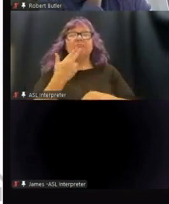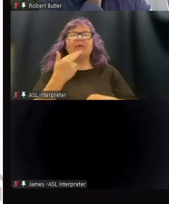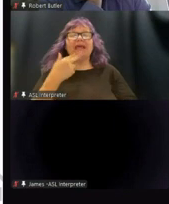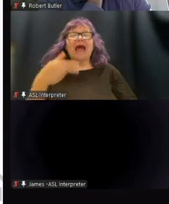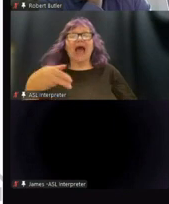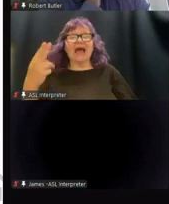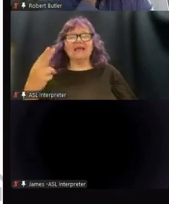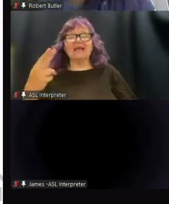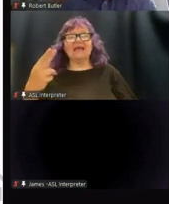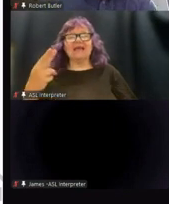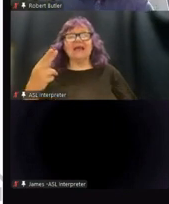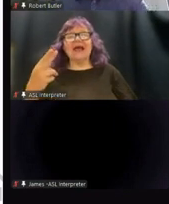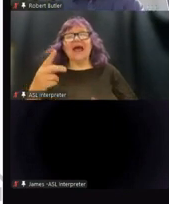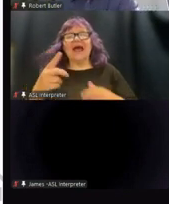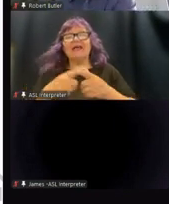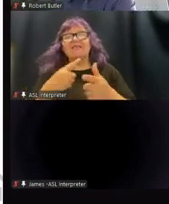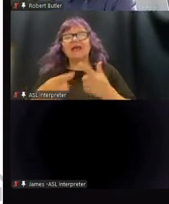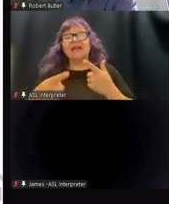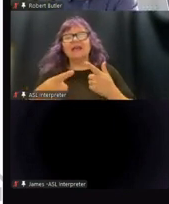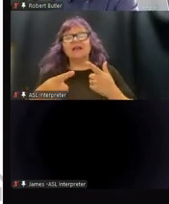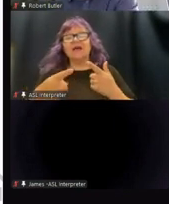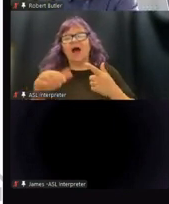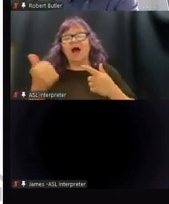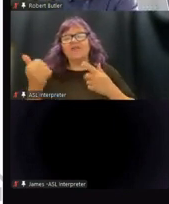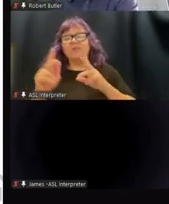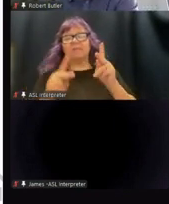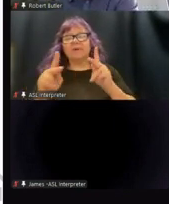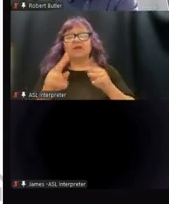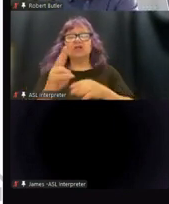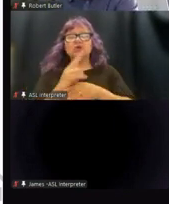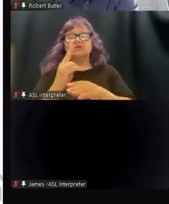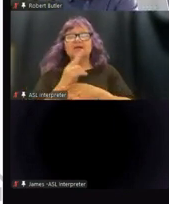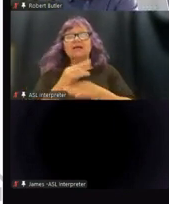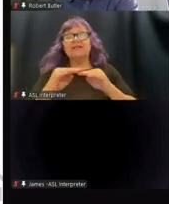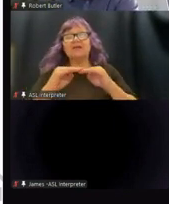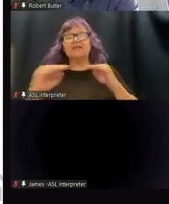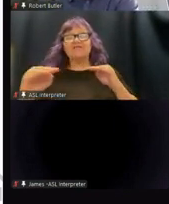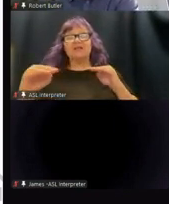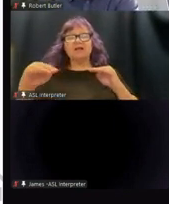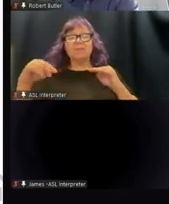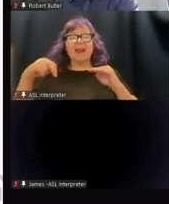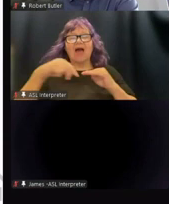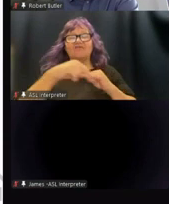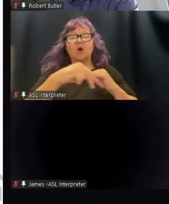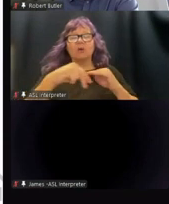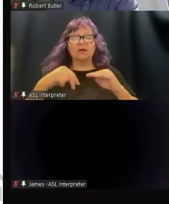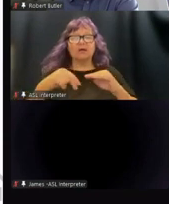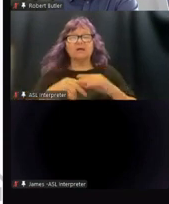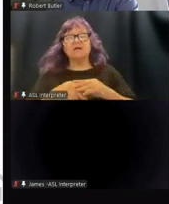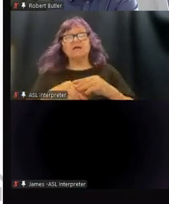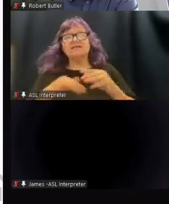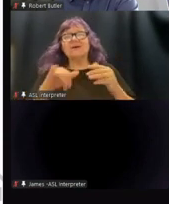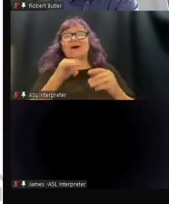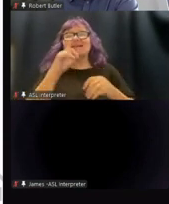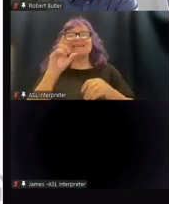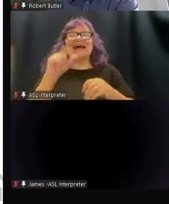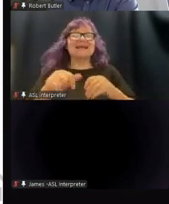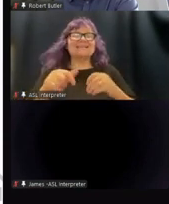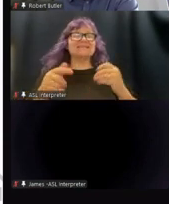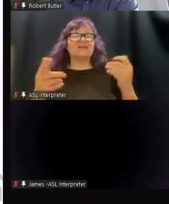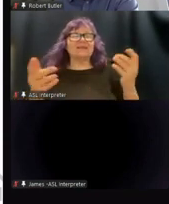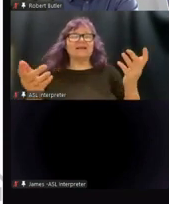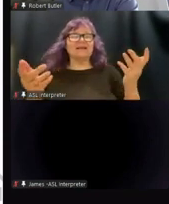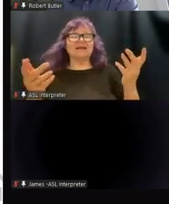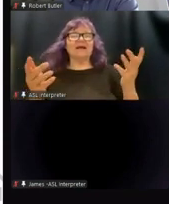then other riders can board using the low-level platform if they choose to. So it's not necessarily a fully